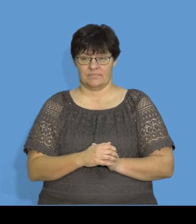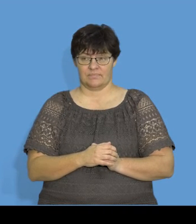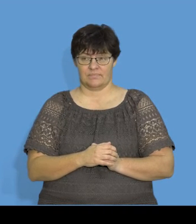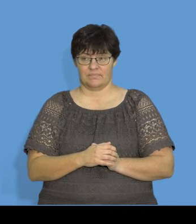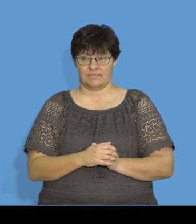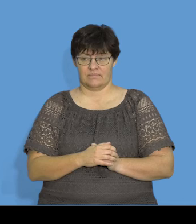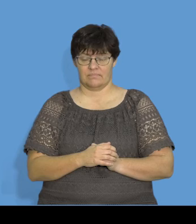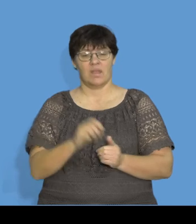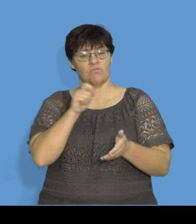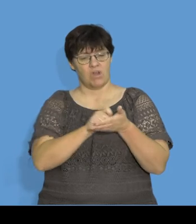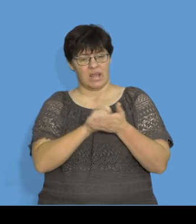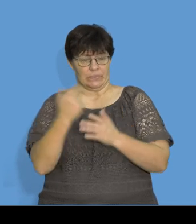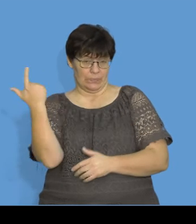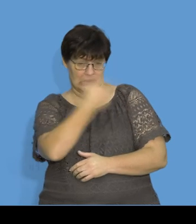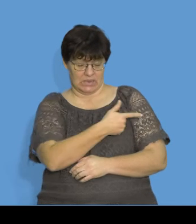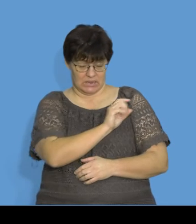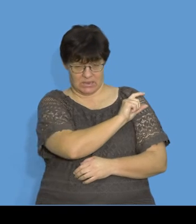and we write it out nicely,